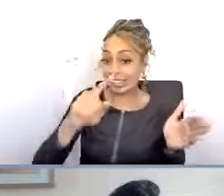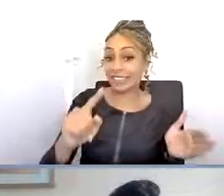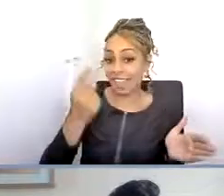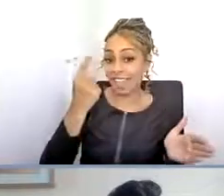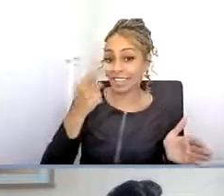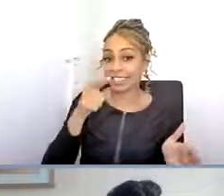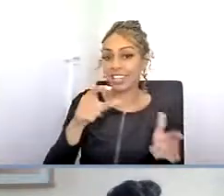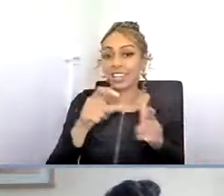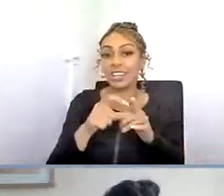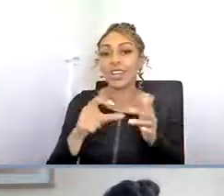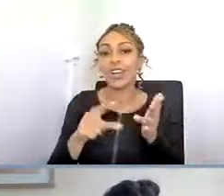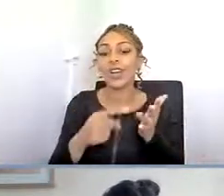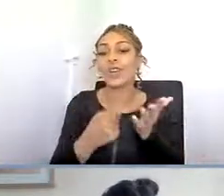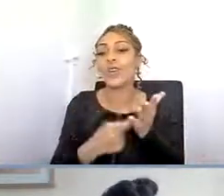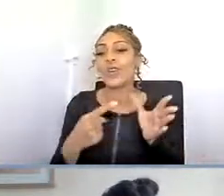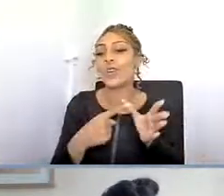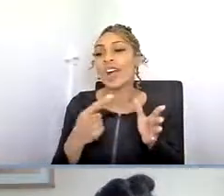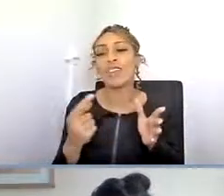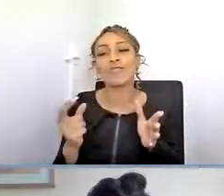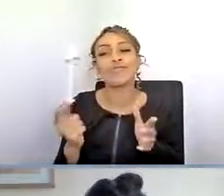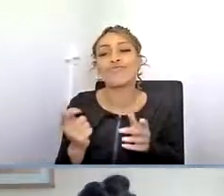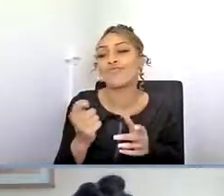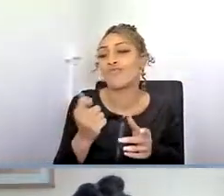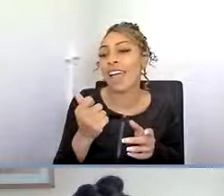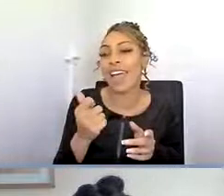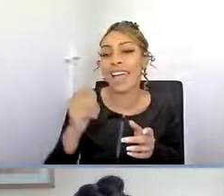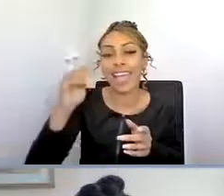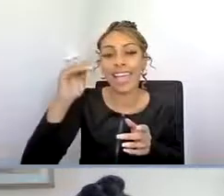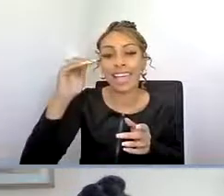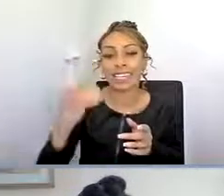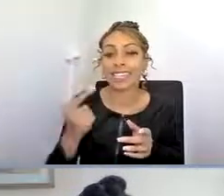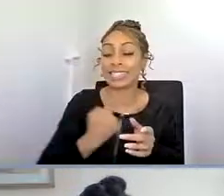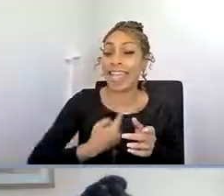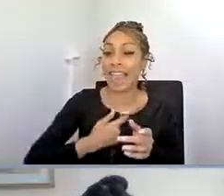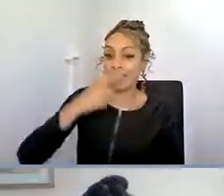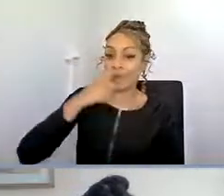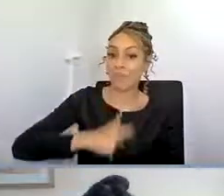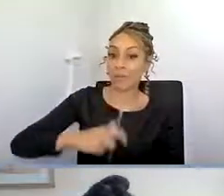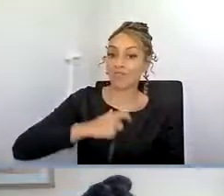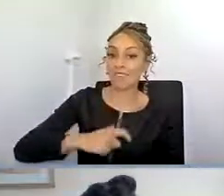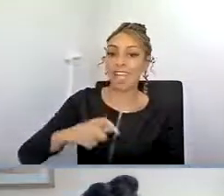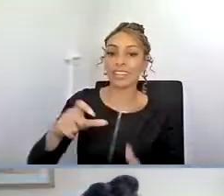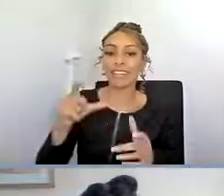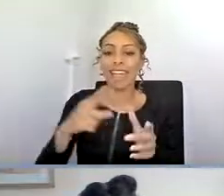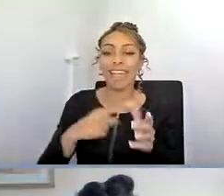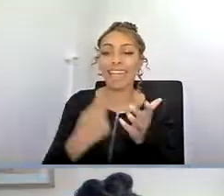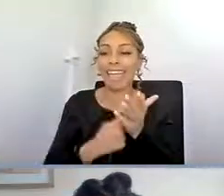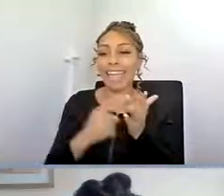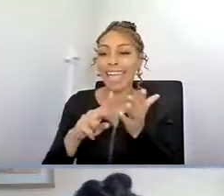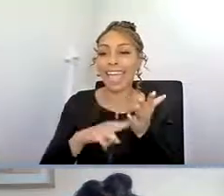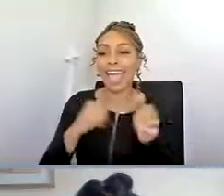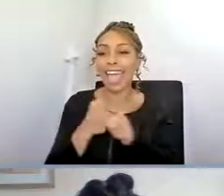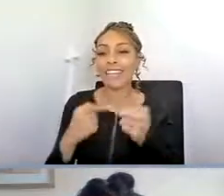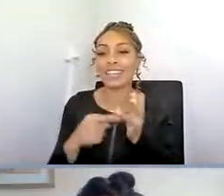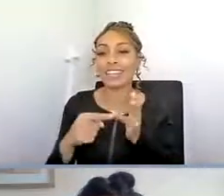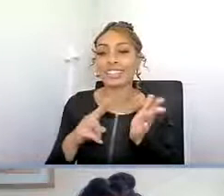want to talk about is this incredibly rare self-portrait by Dora Carrington, which you can see was